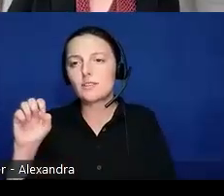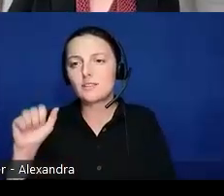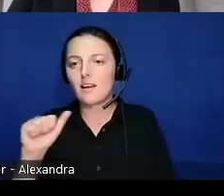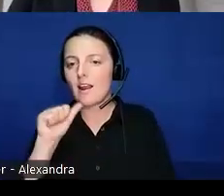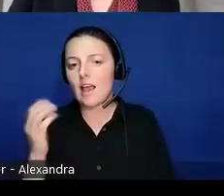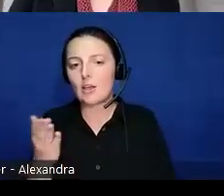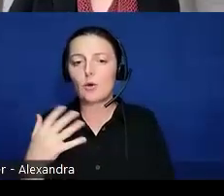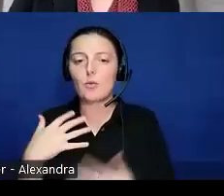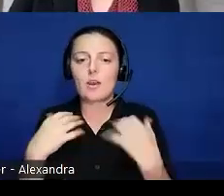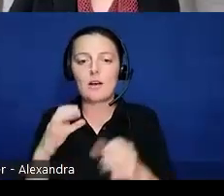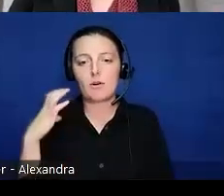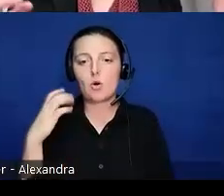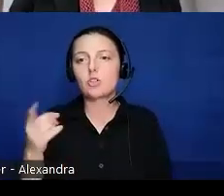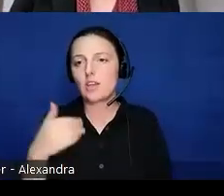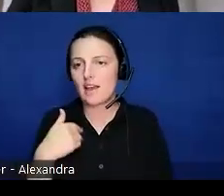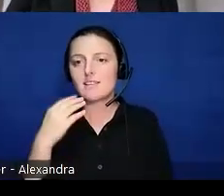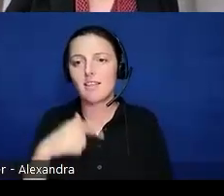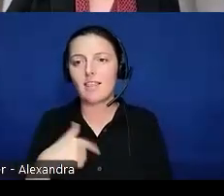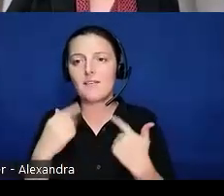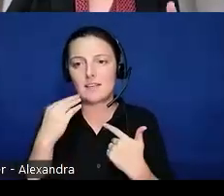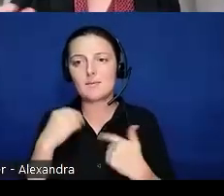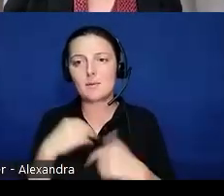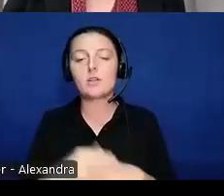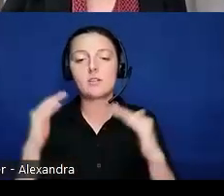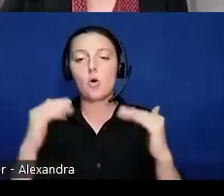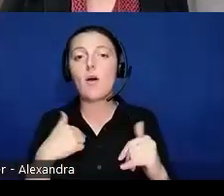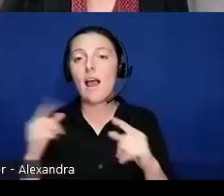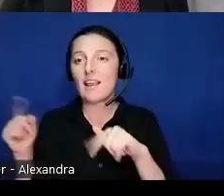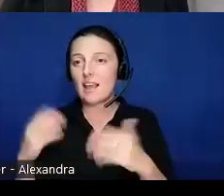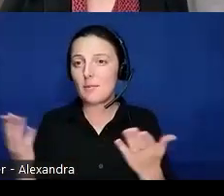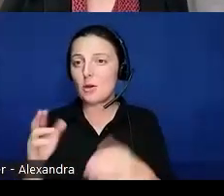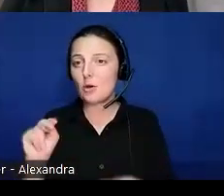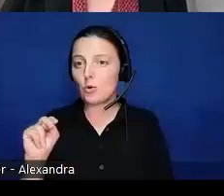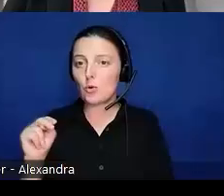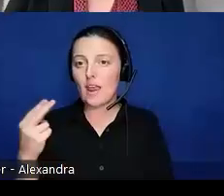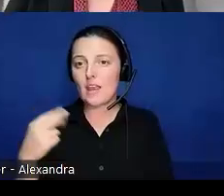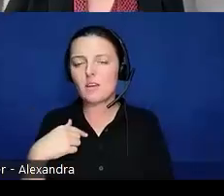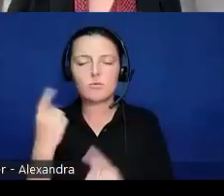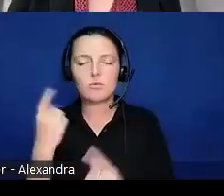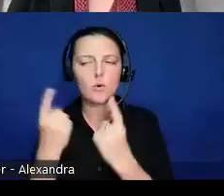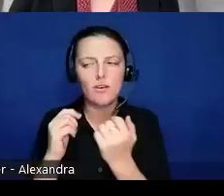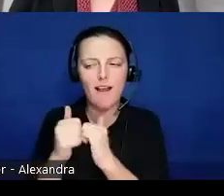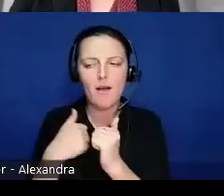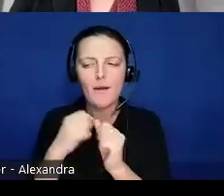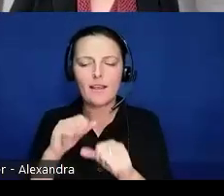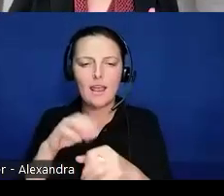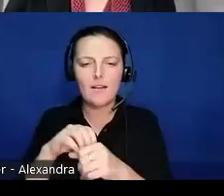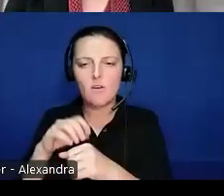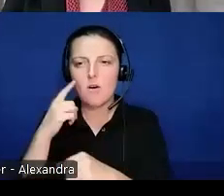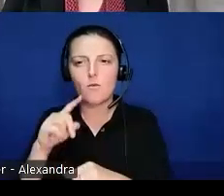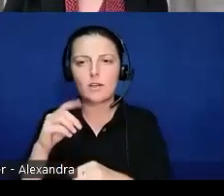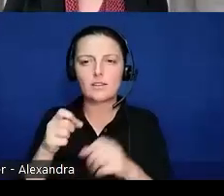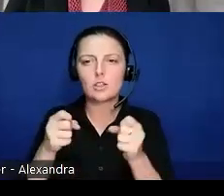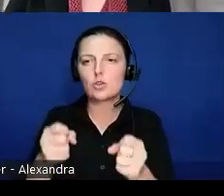experience. And so I came to New Haven wondering how I could get involved with street psychiatry, and there wasn't a